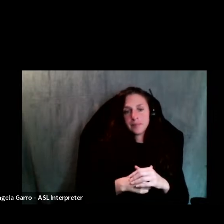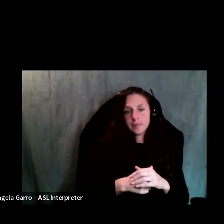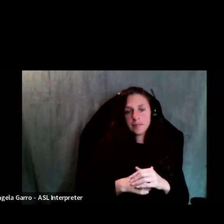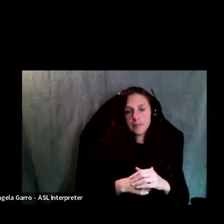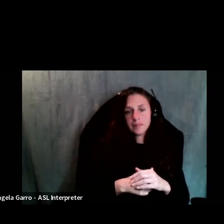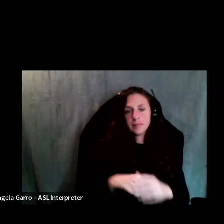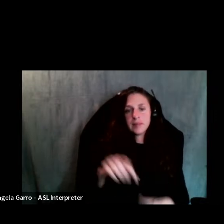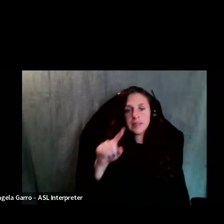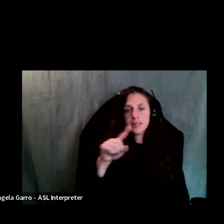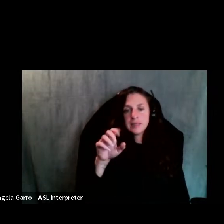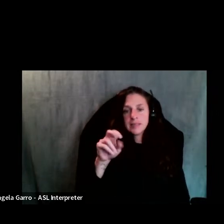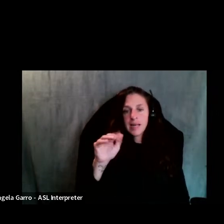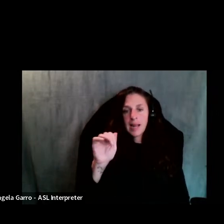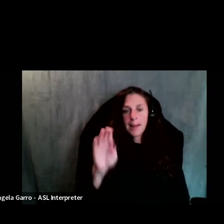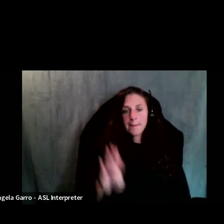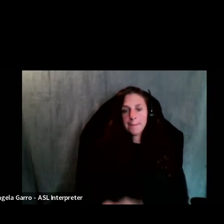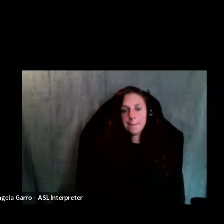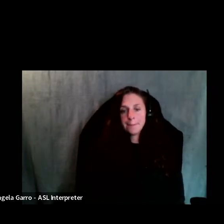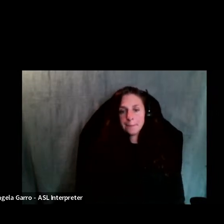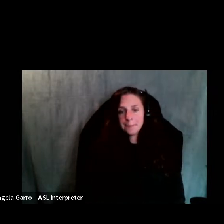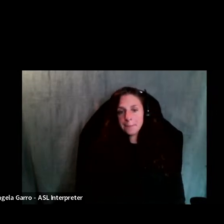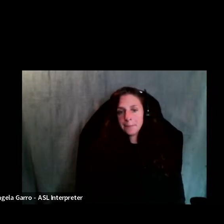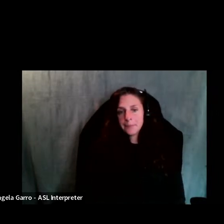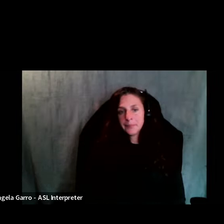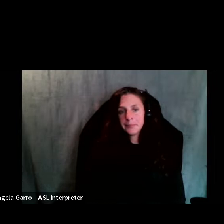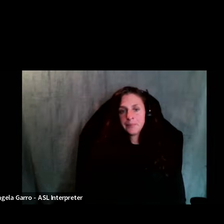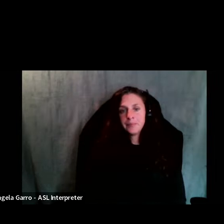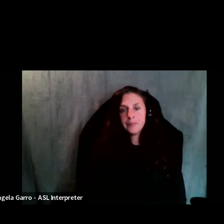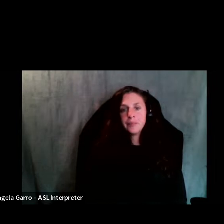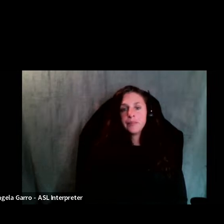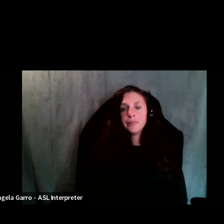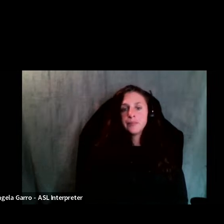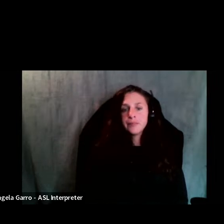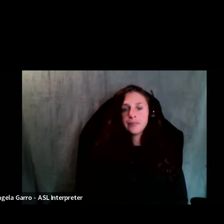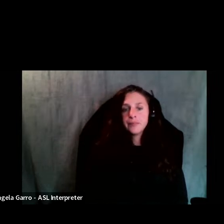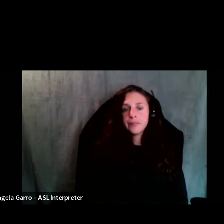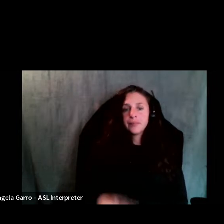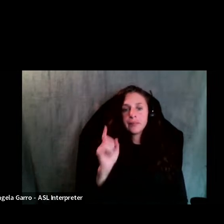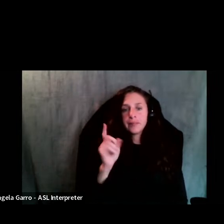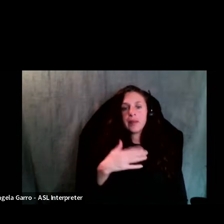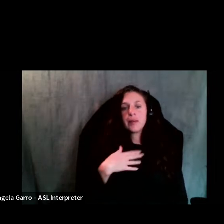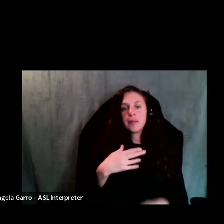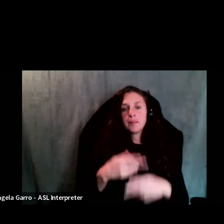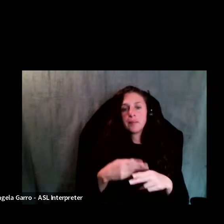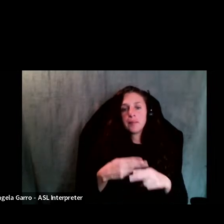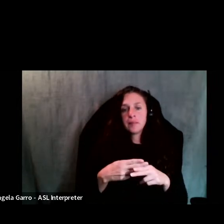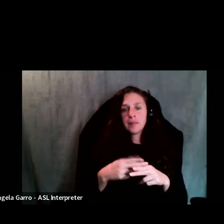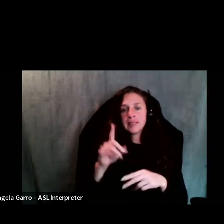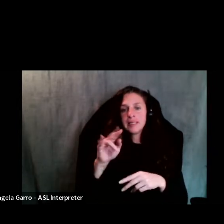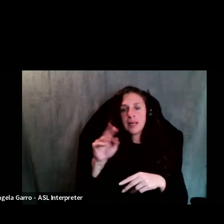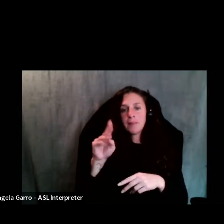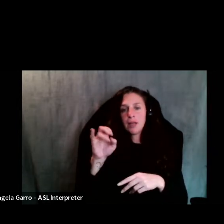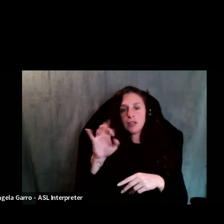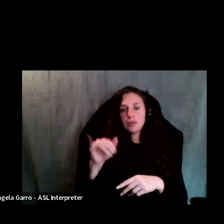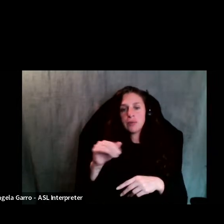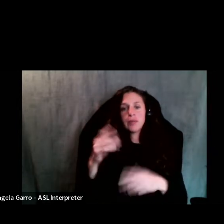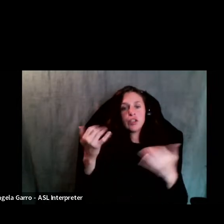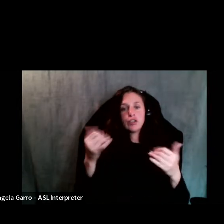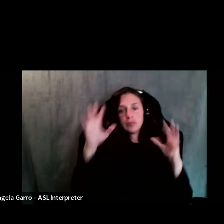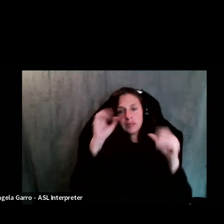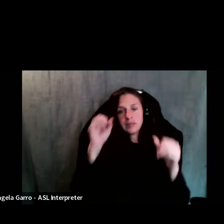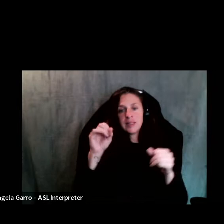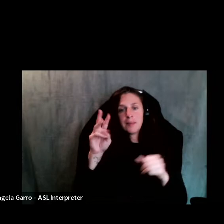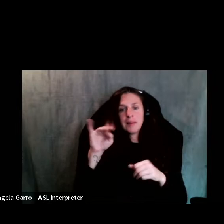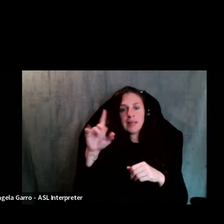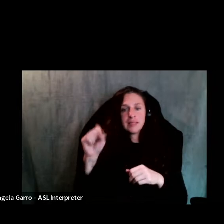Zanab. Zanab, you have 1 minute. My name is Zainab Masri. Okay. I am the current president of the Mills Middle Eastern